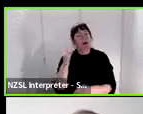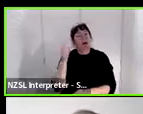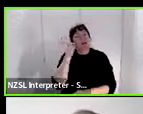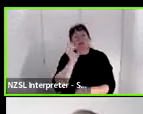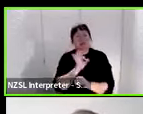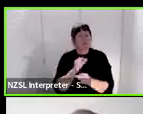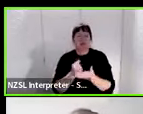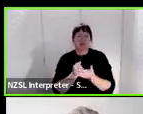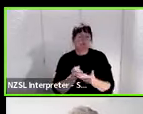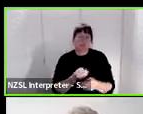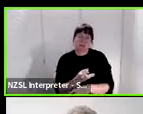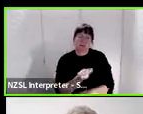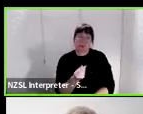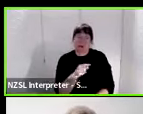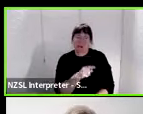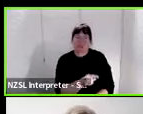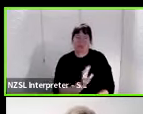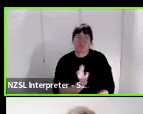money on this.